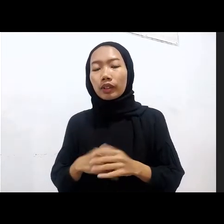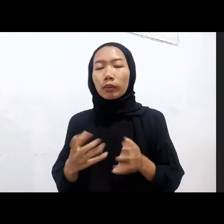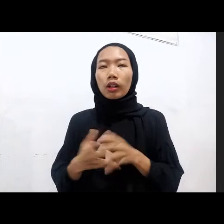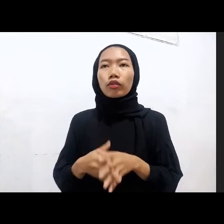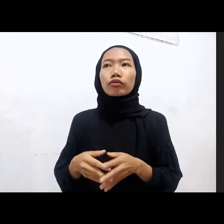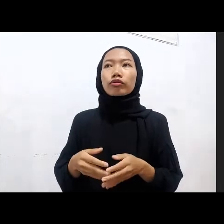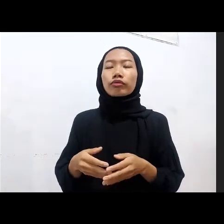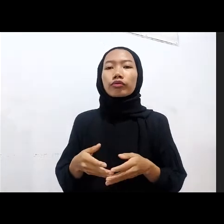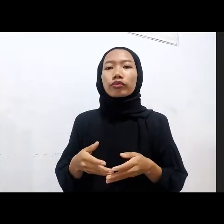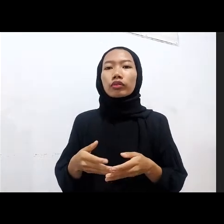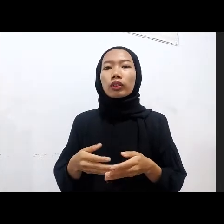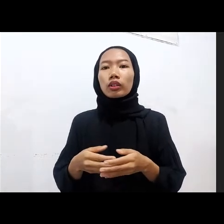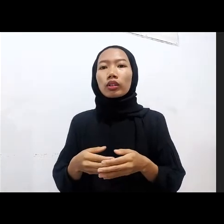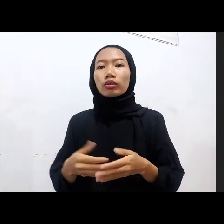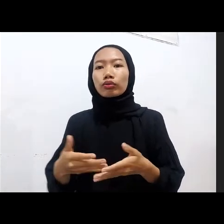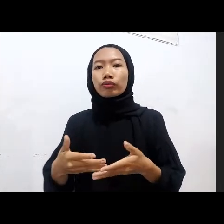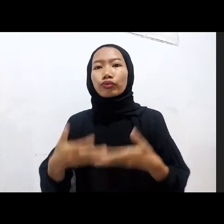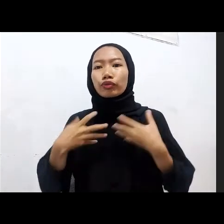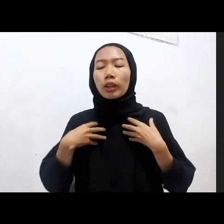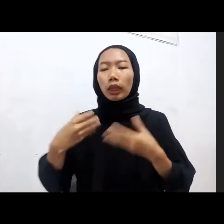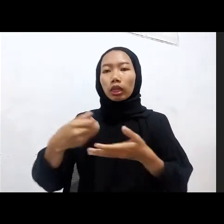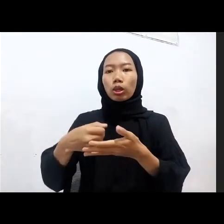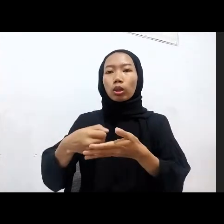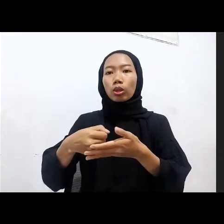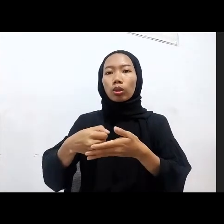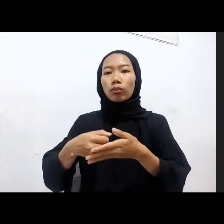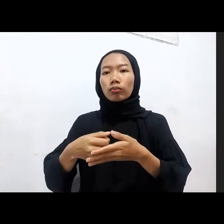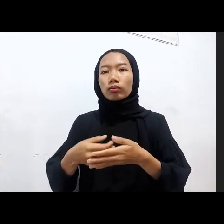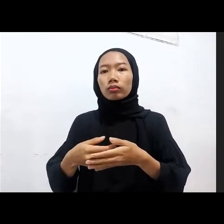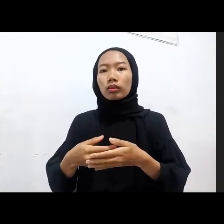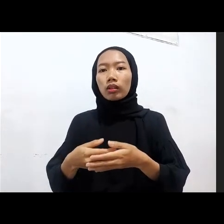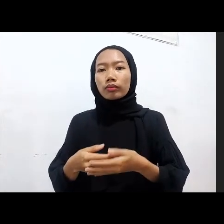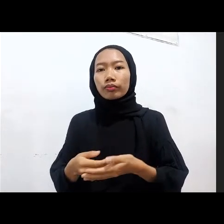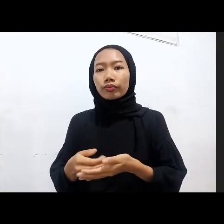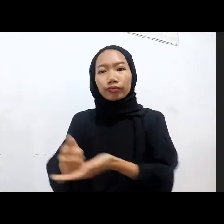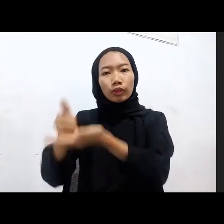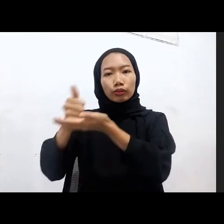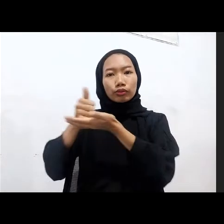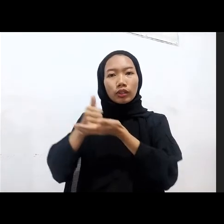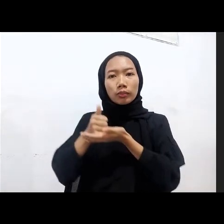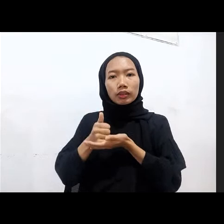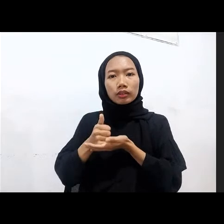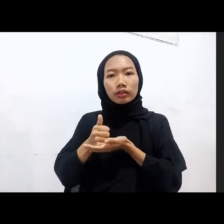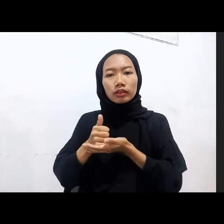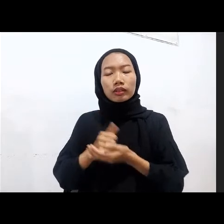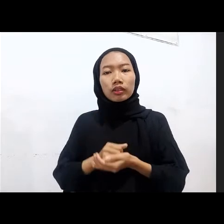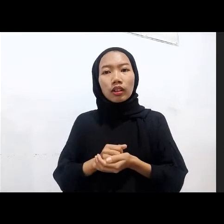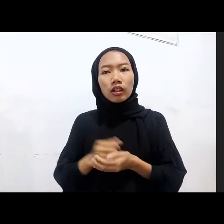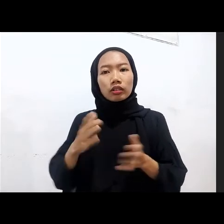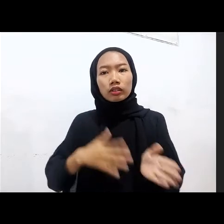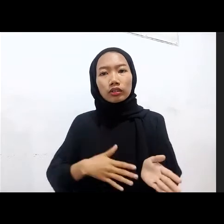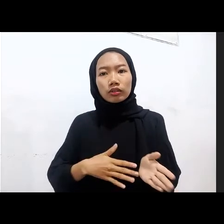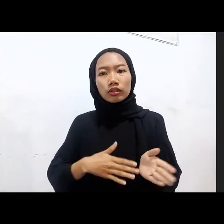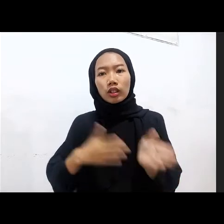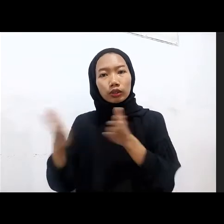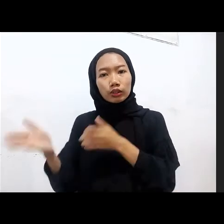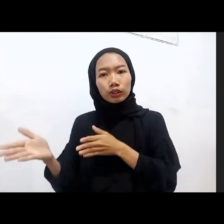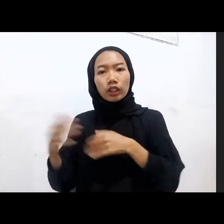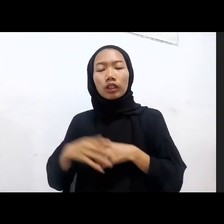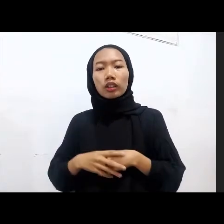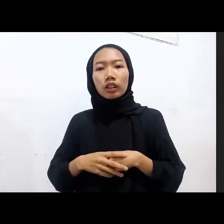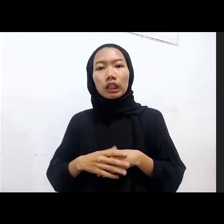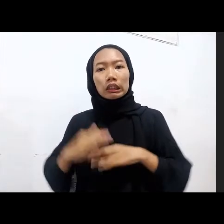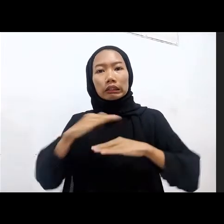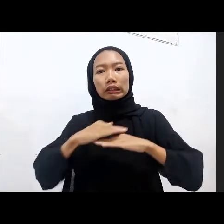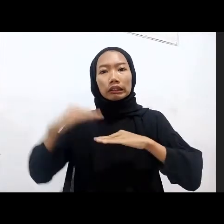NDIS. Then there's another tier, which is the second tier, which is for those of us who may